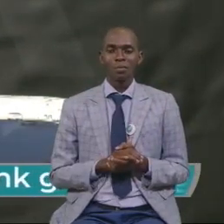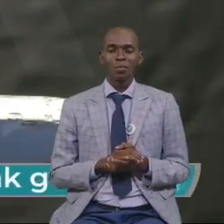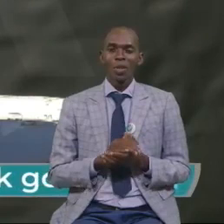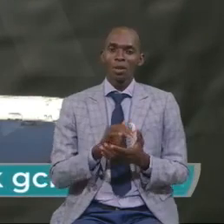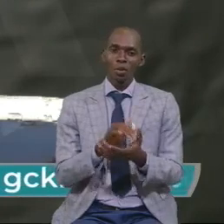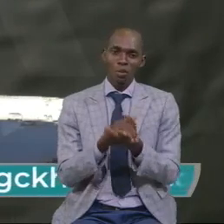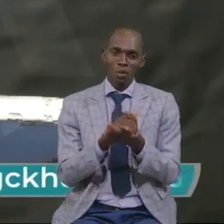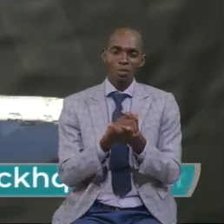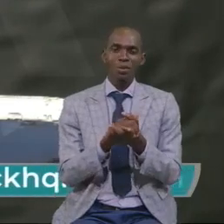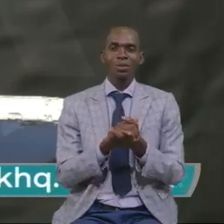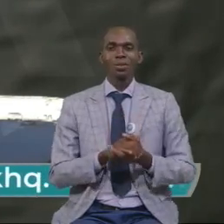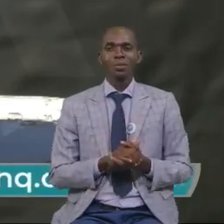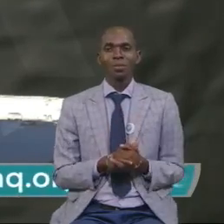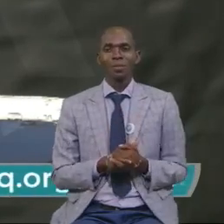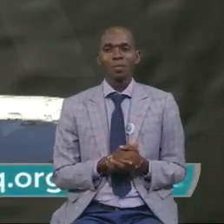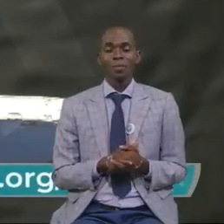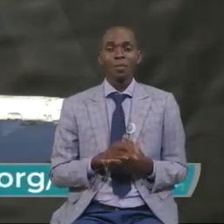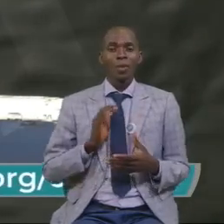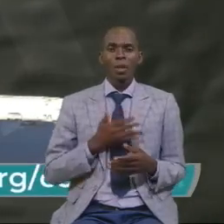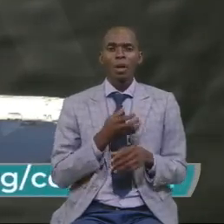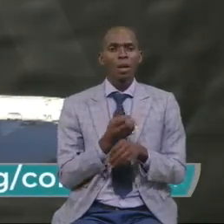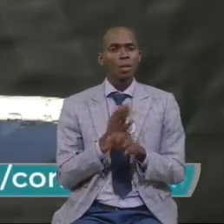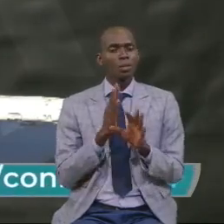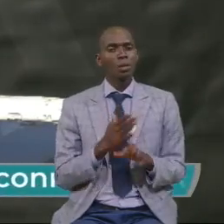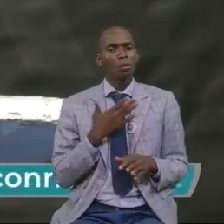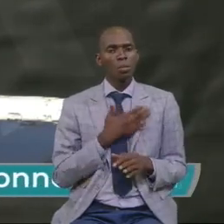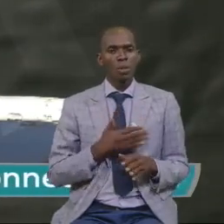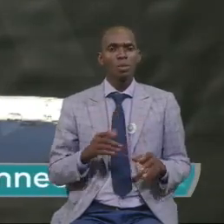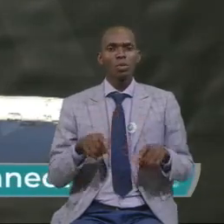Congratulations. Our counselors, please, let's get to everywhere.